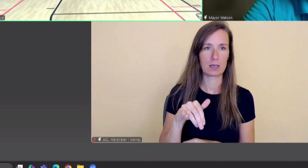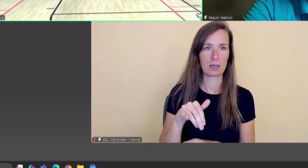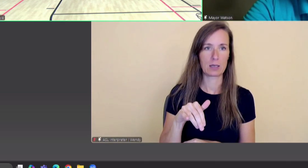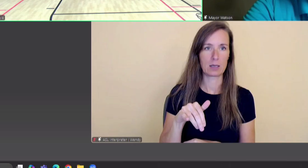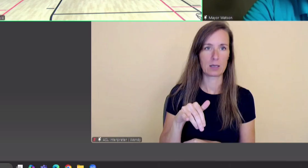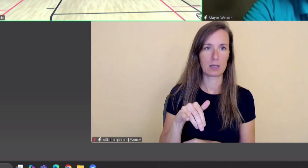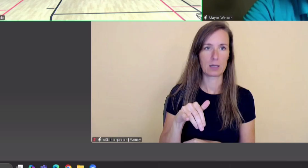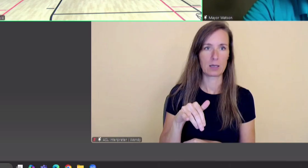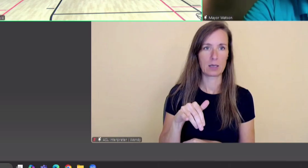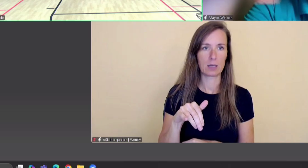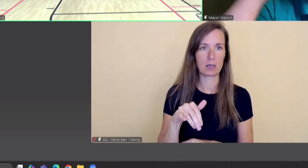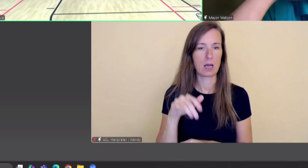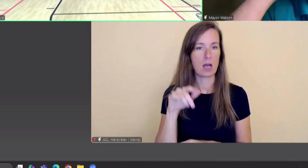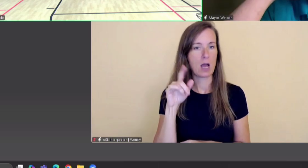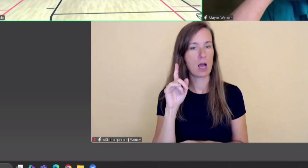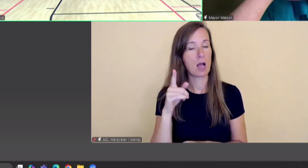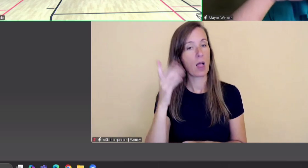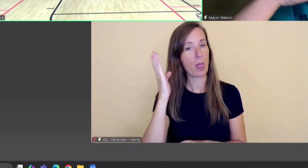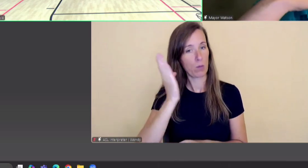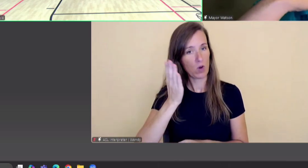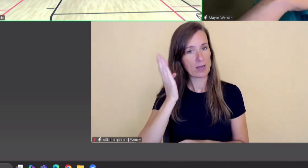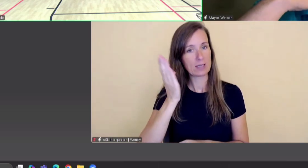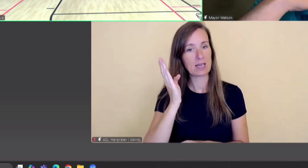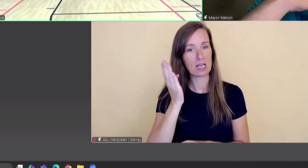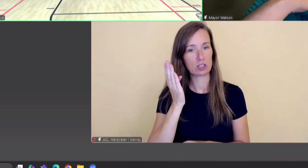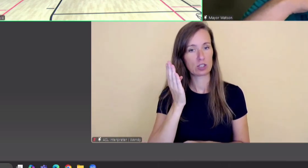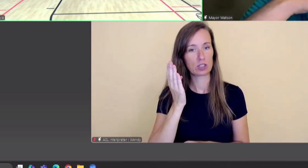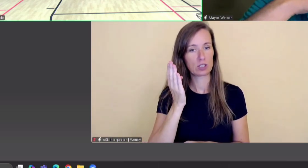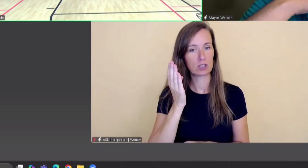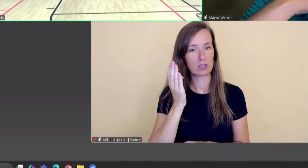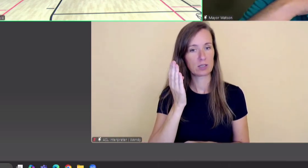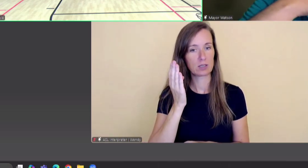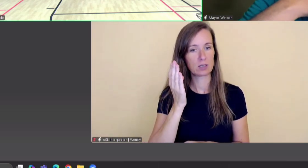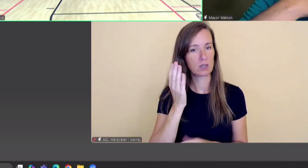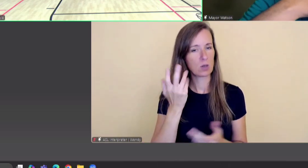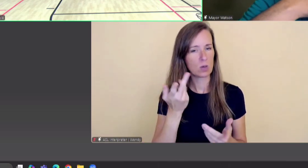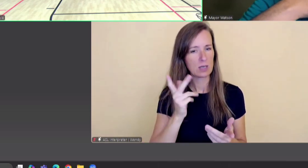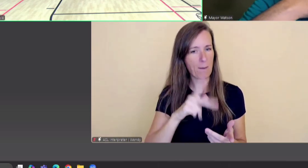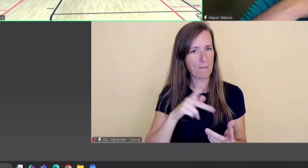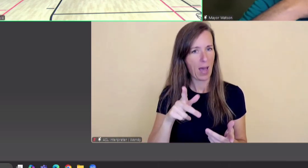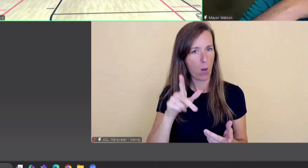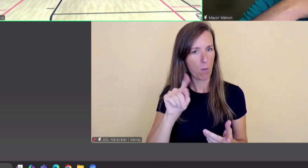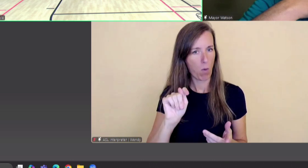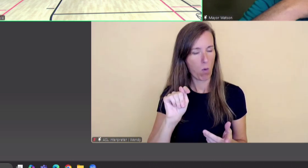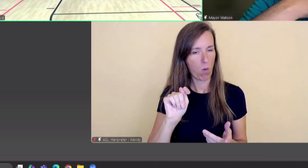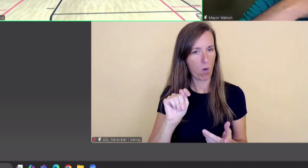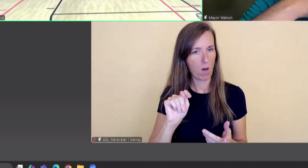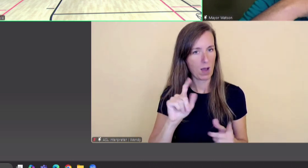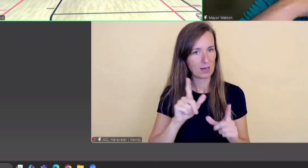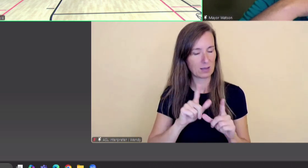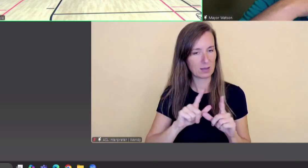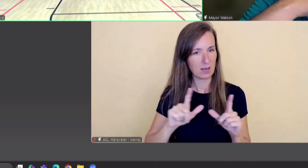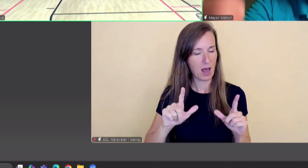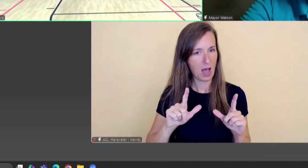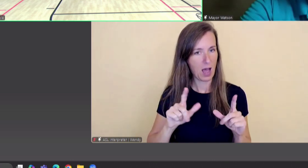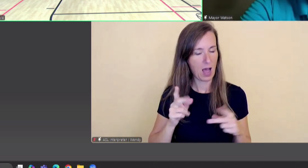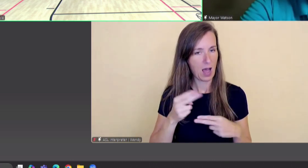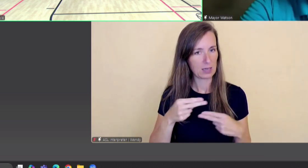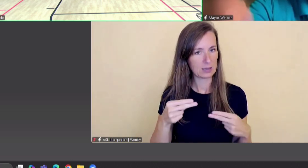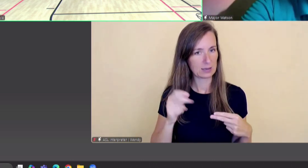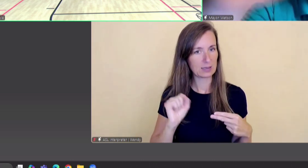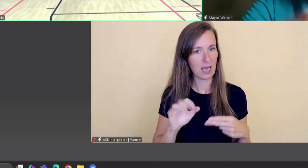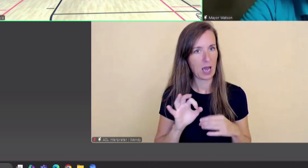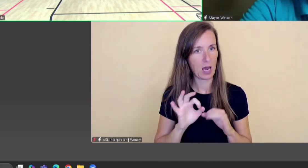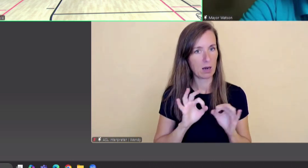The presentation was it a PowerPoint or anything like that that can be forwarded to the rest of us? Or are